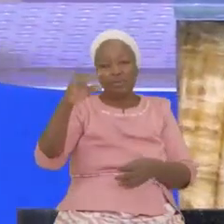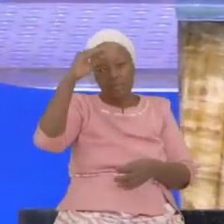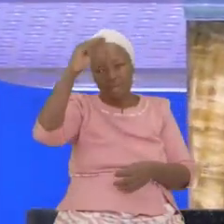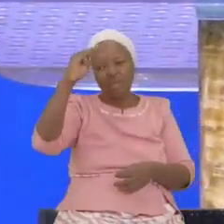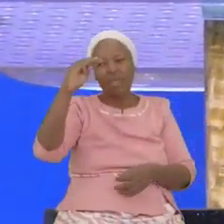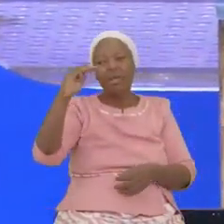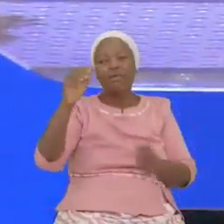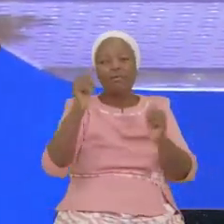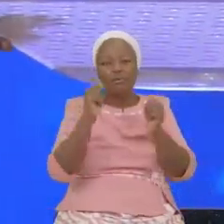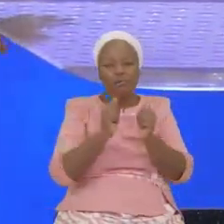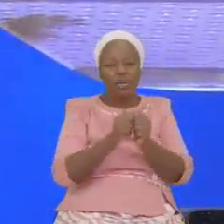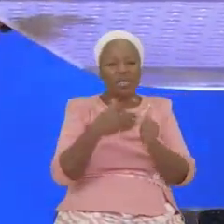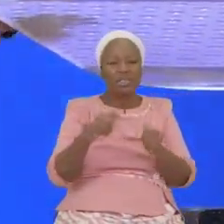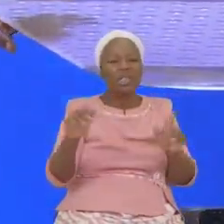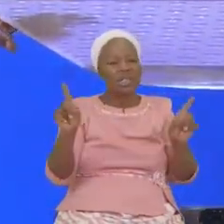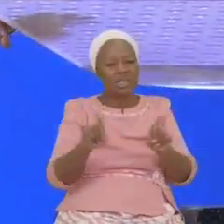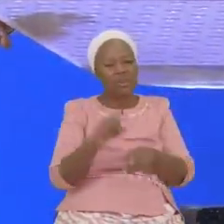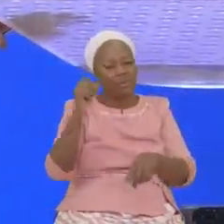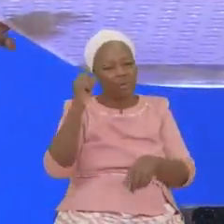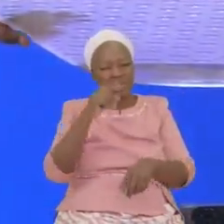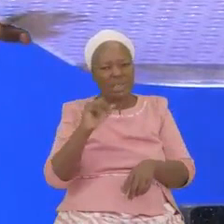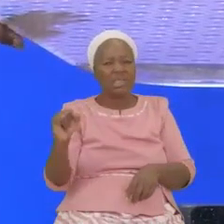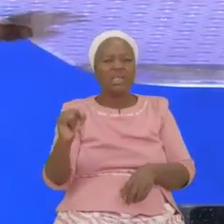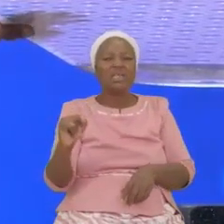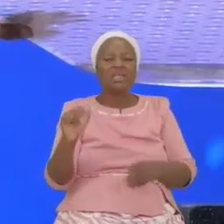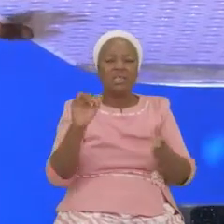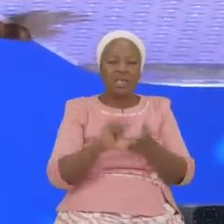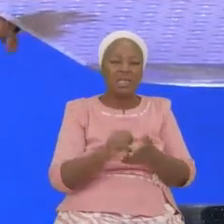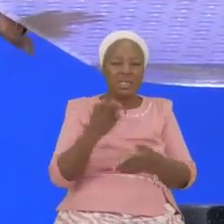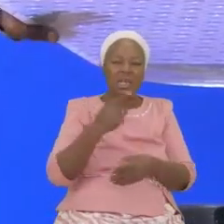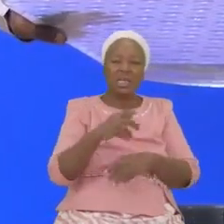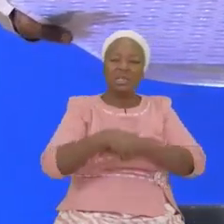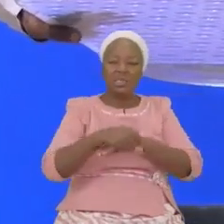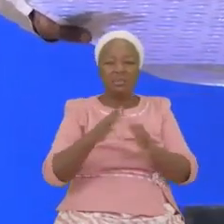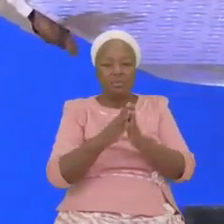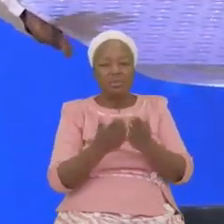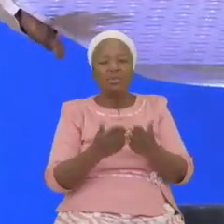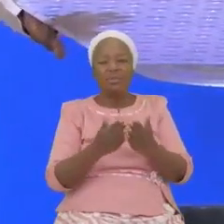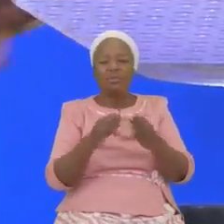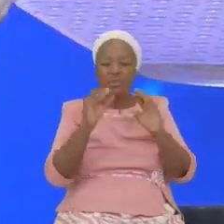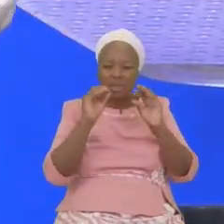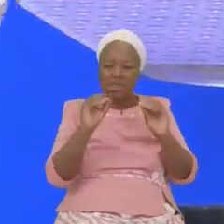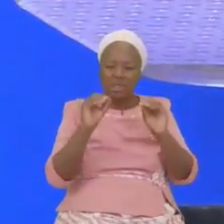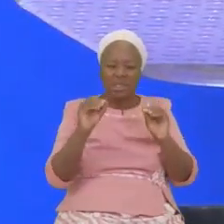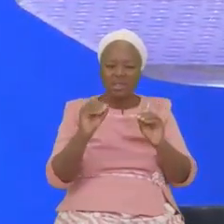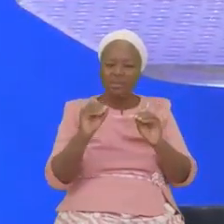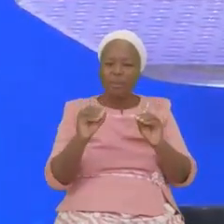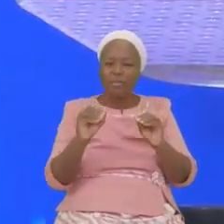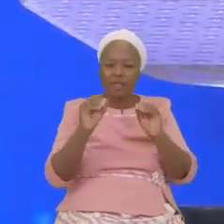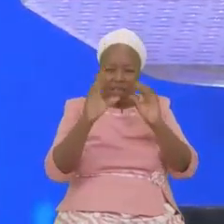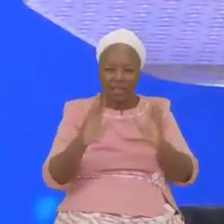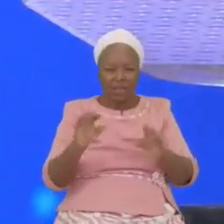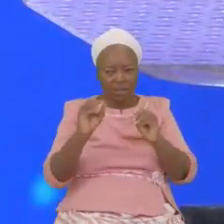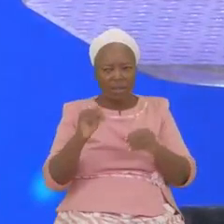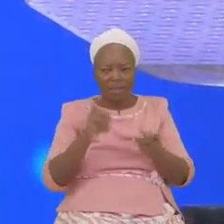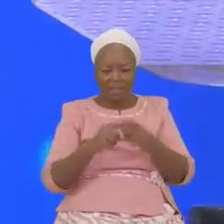men, with the same understanding that their literature class teacher taught them. They